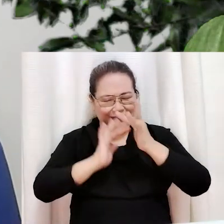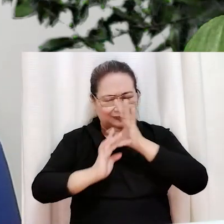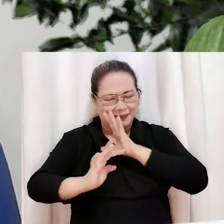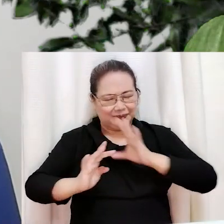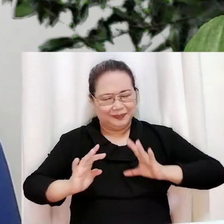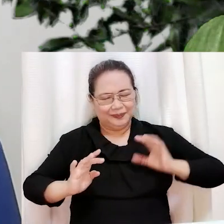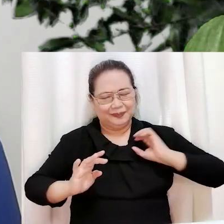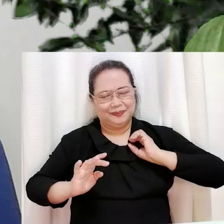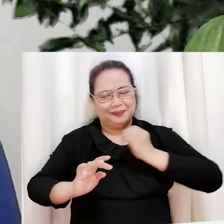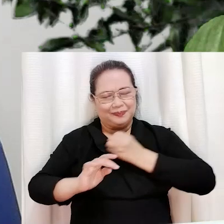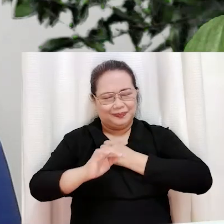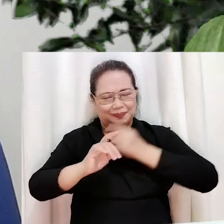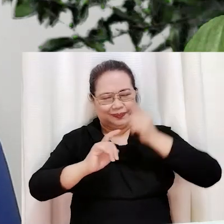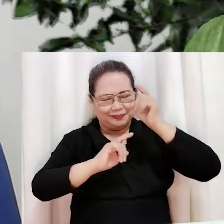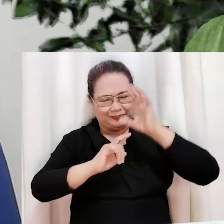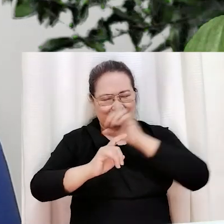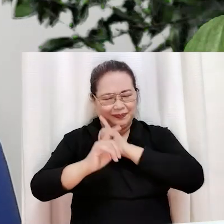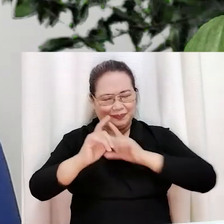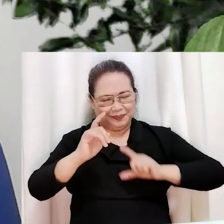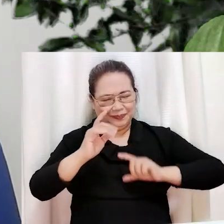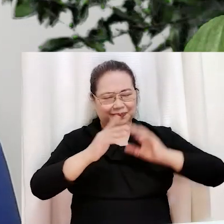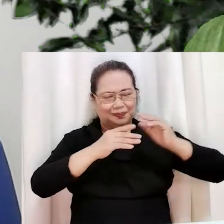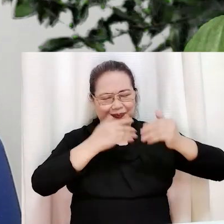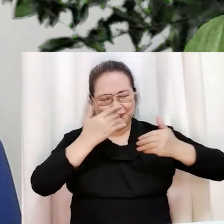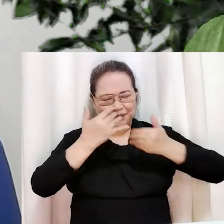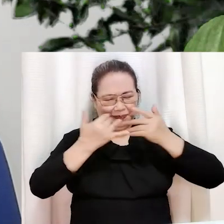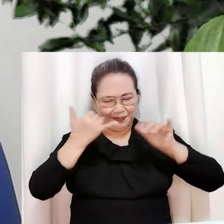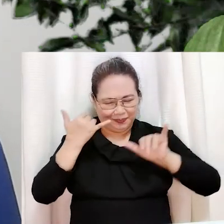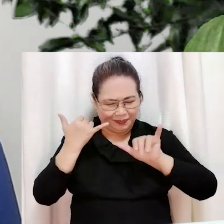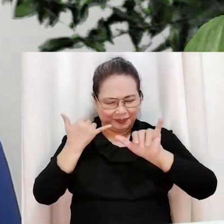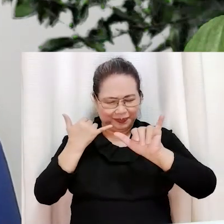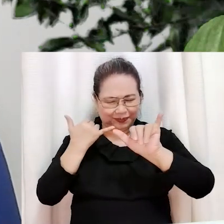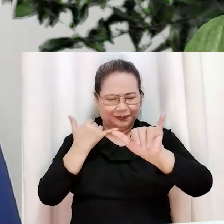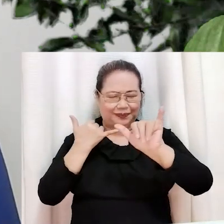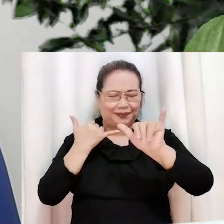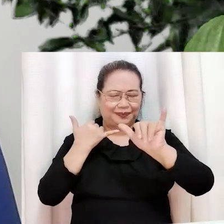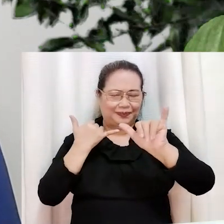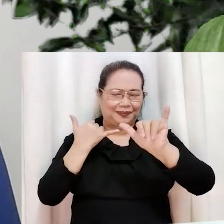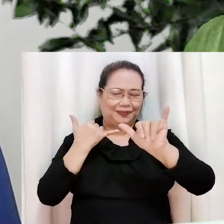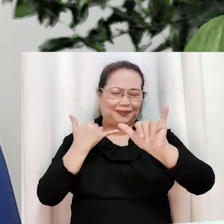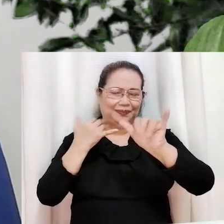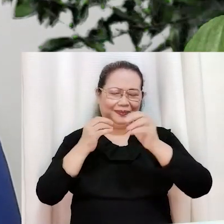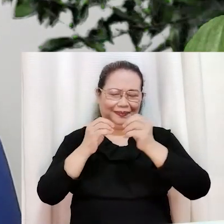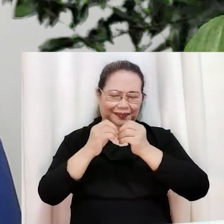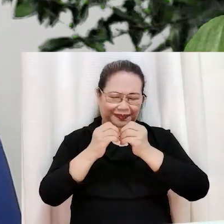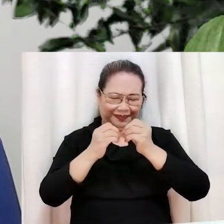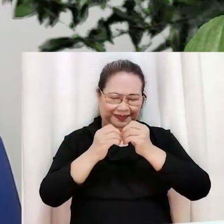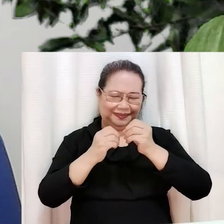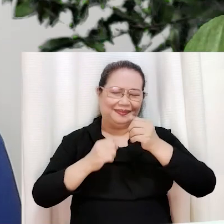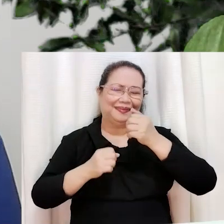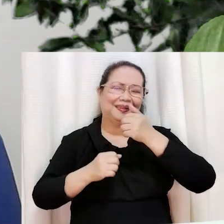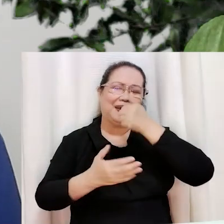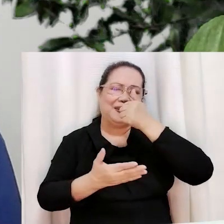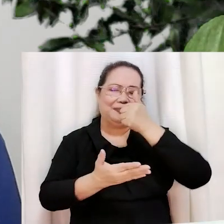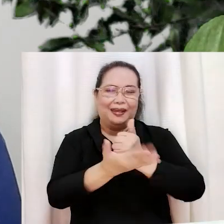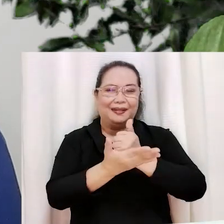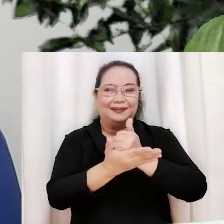Christ, our Lord, before all ages, now and forevermore.